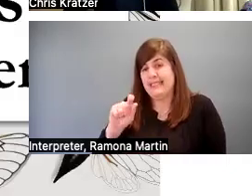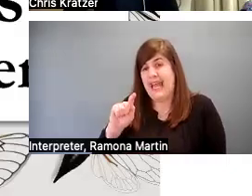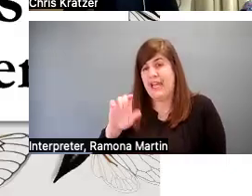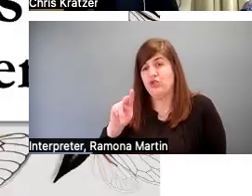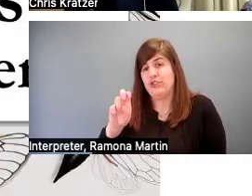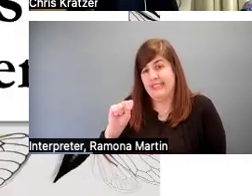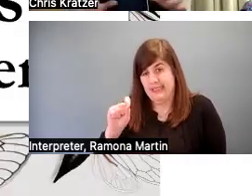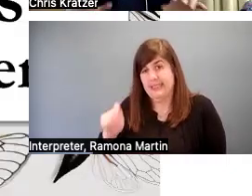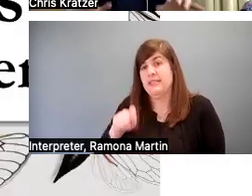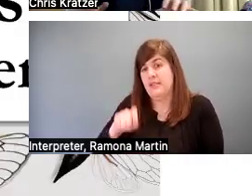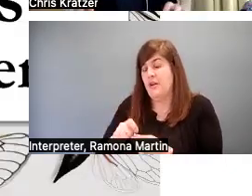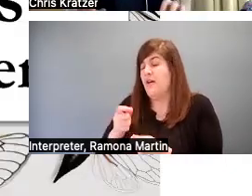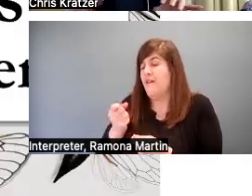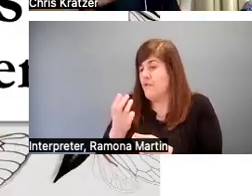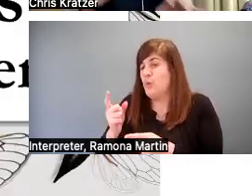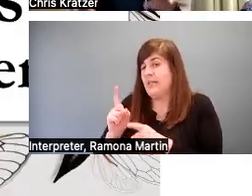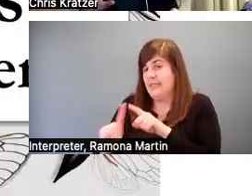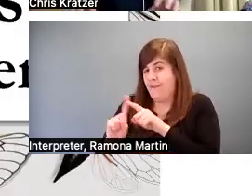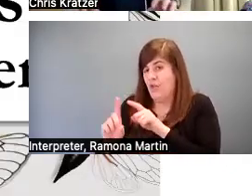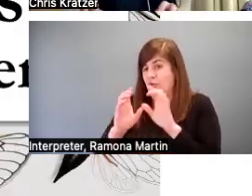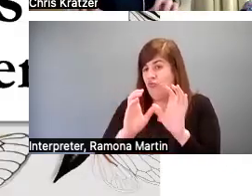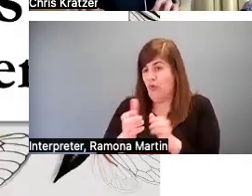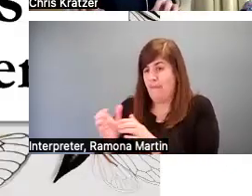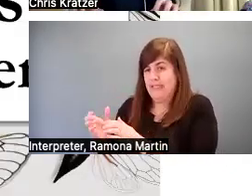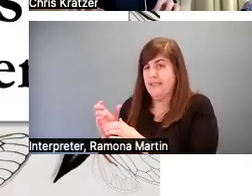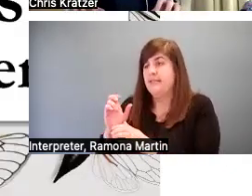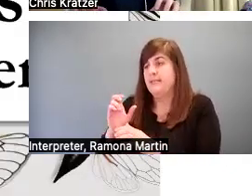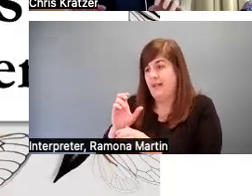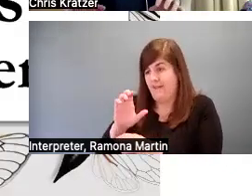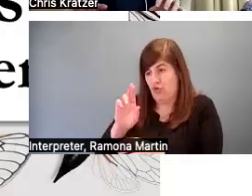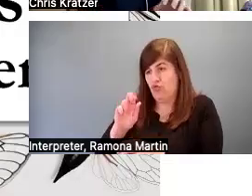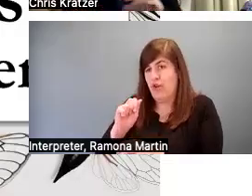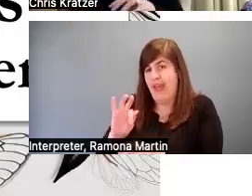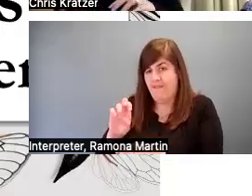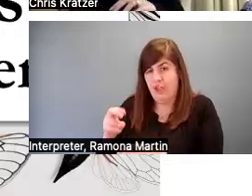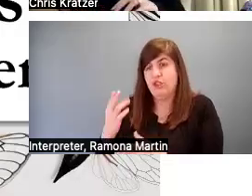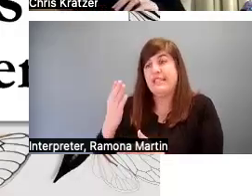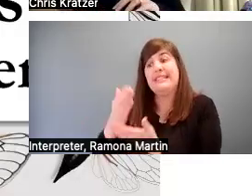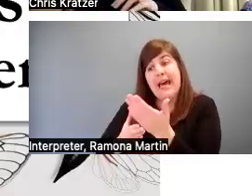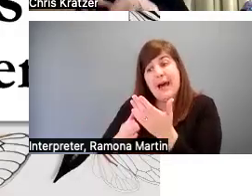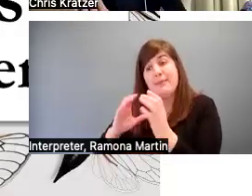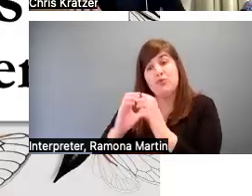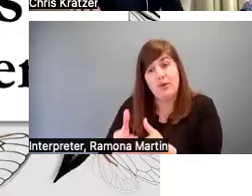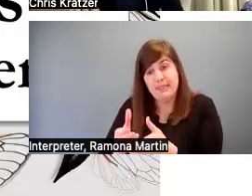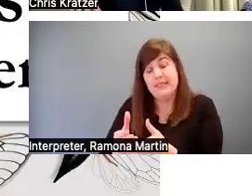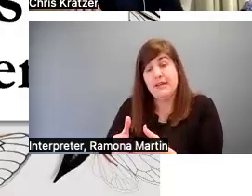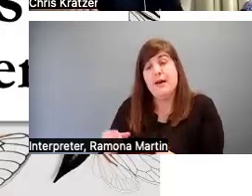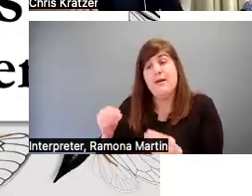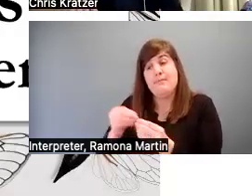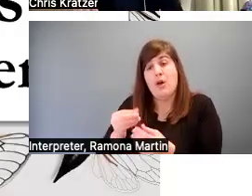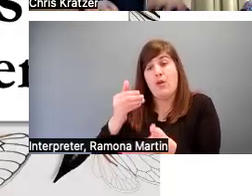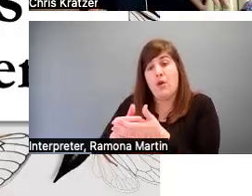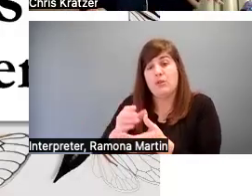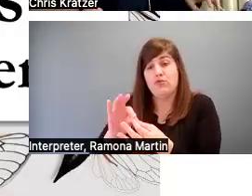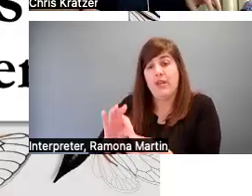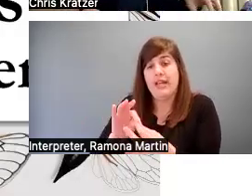Specifically, there's a couple of different groups of crayfish, and some of those groups are even more closely related to lobsters